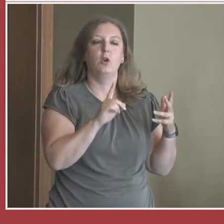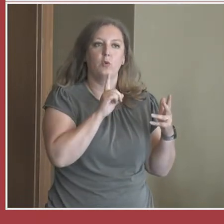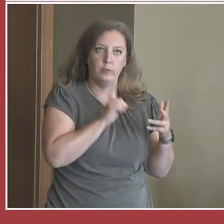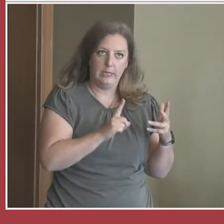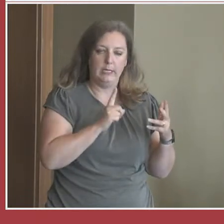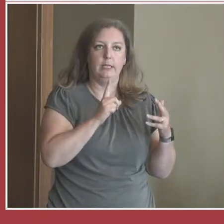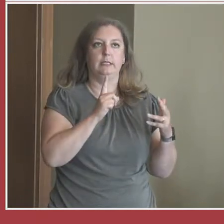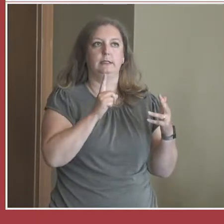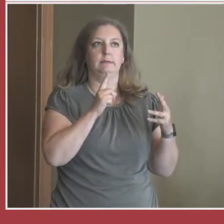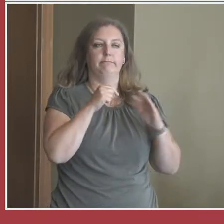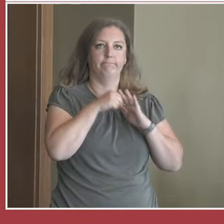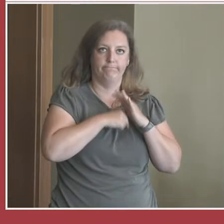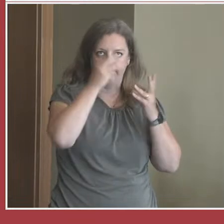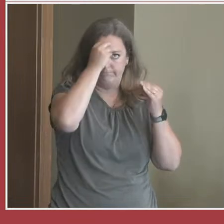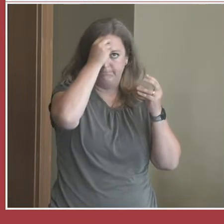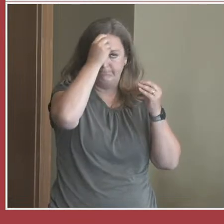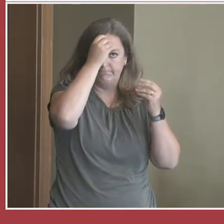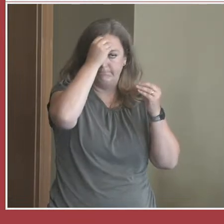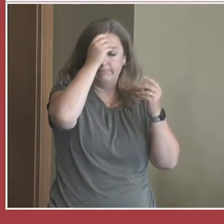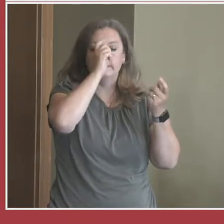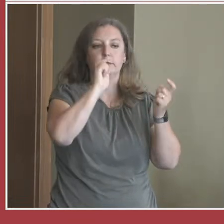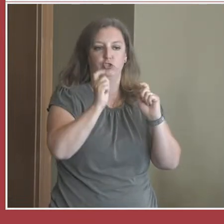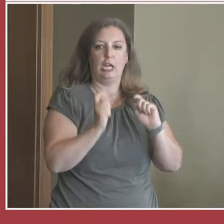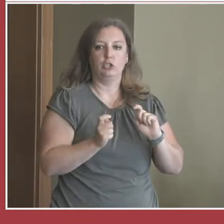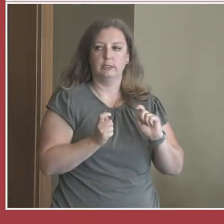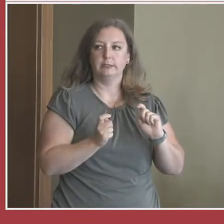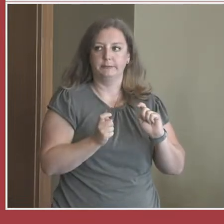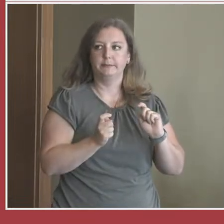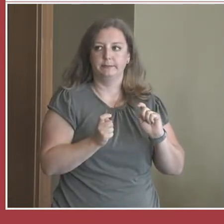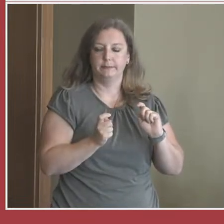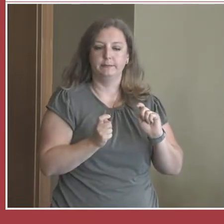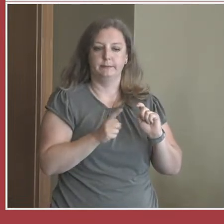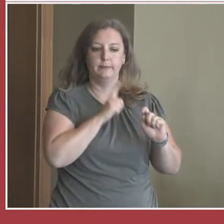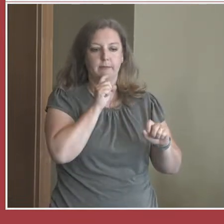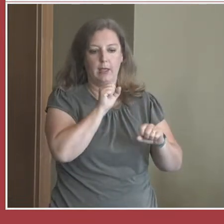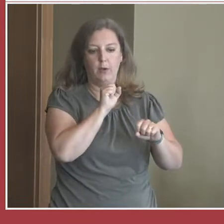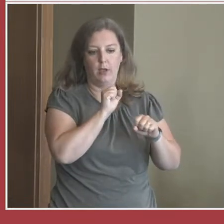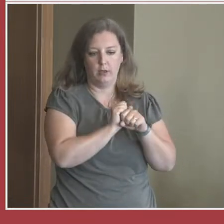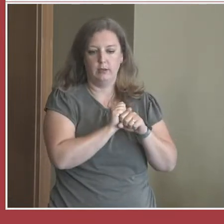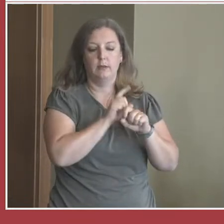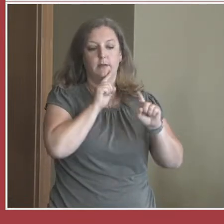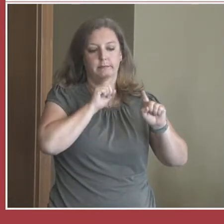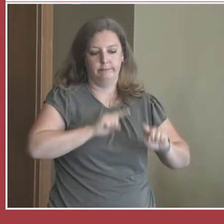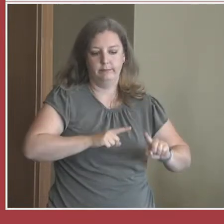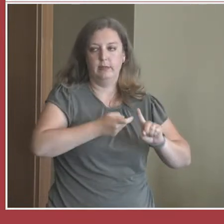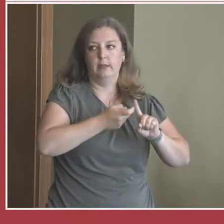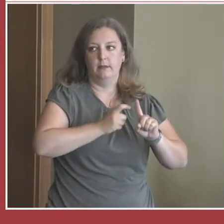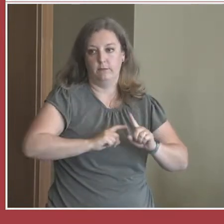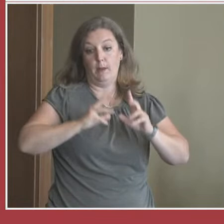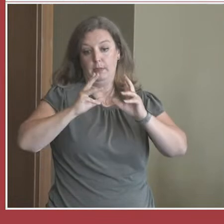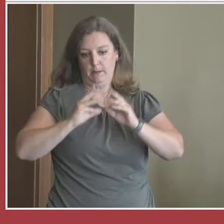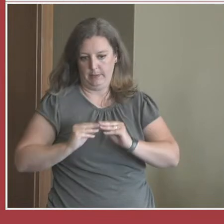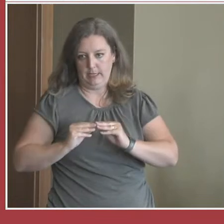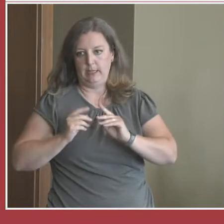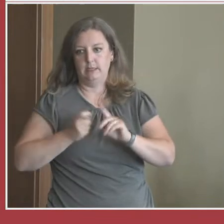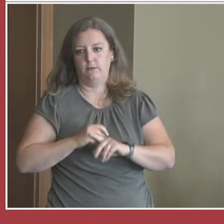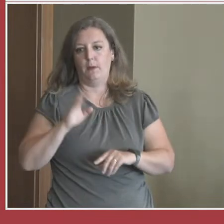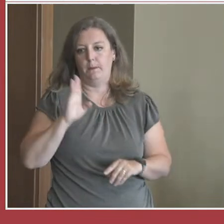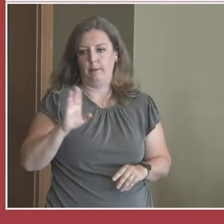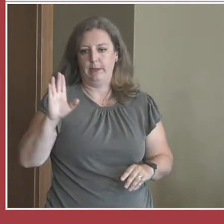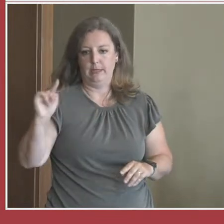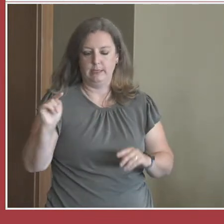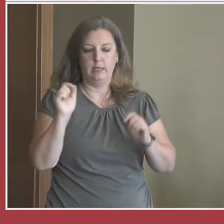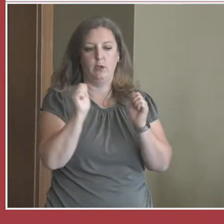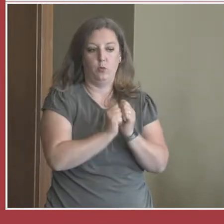out changes that were actually resulted from the meetings that BBT did with